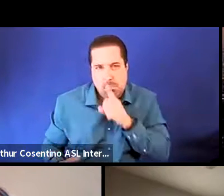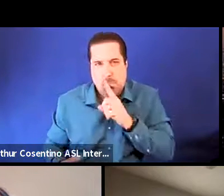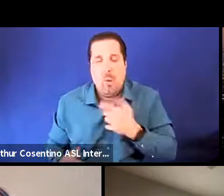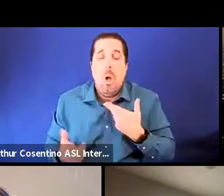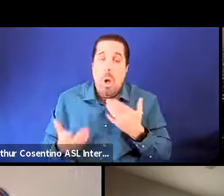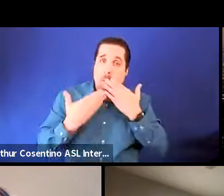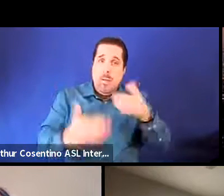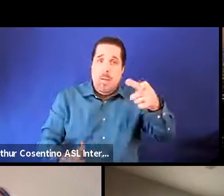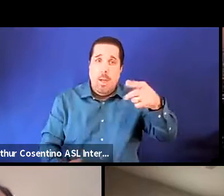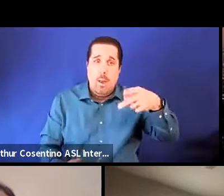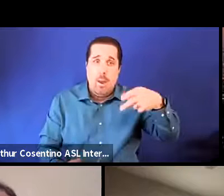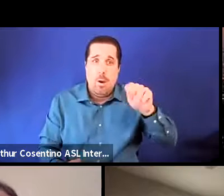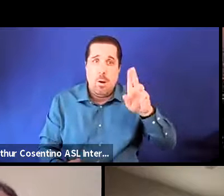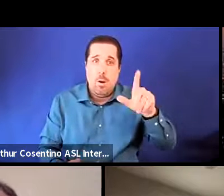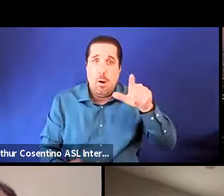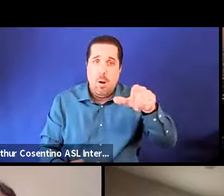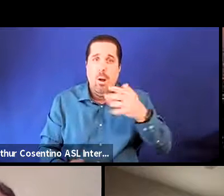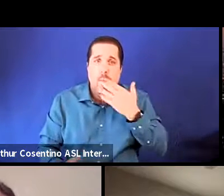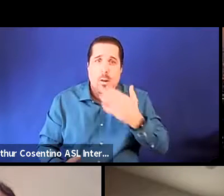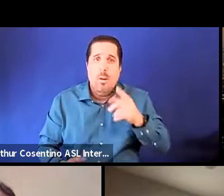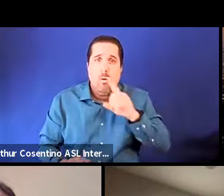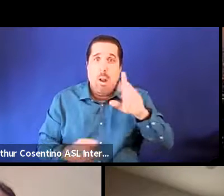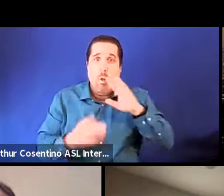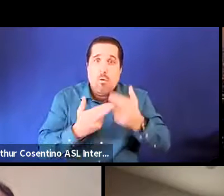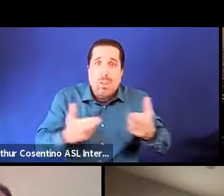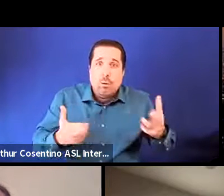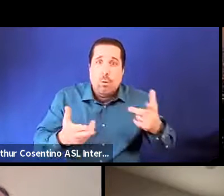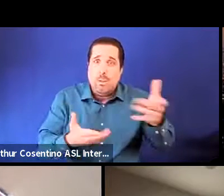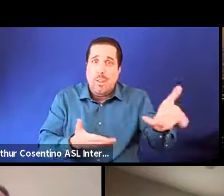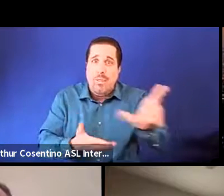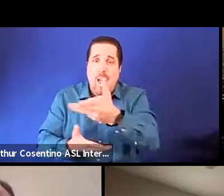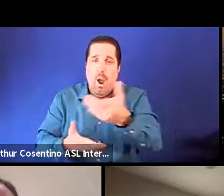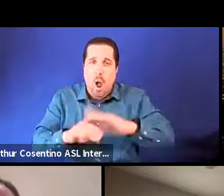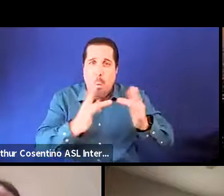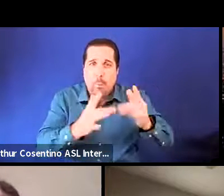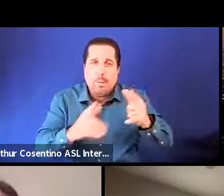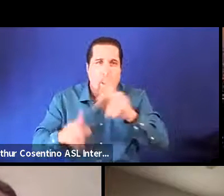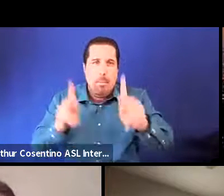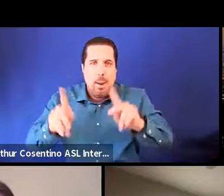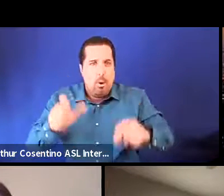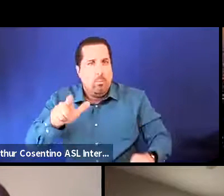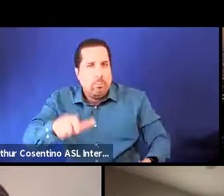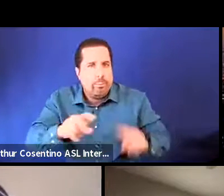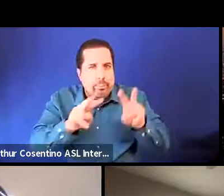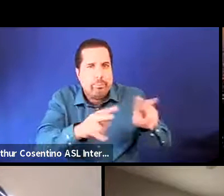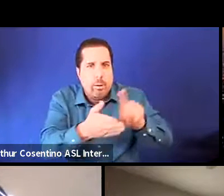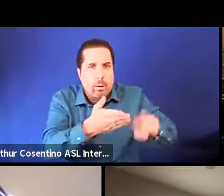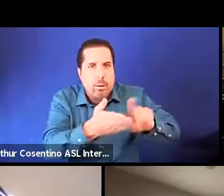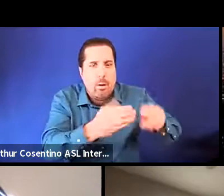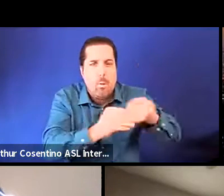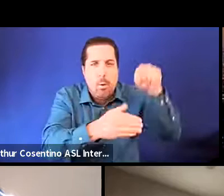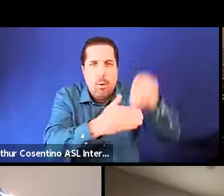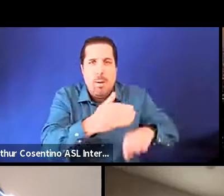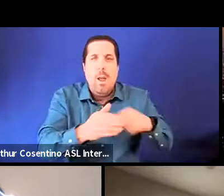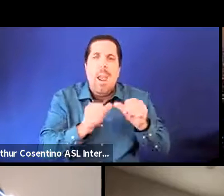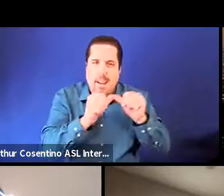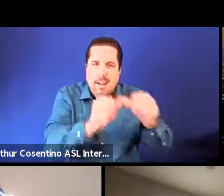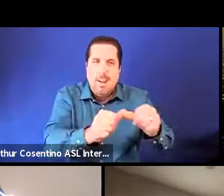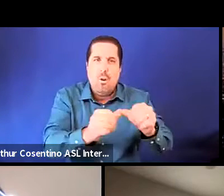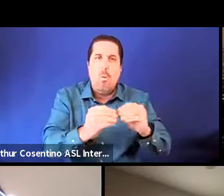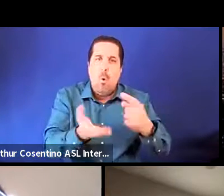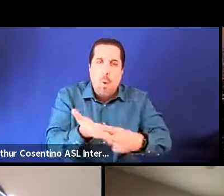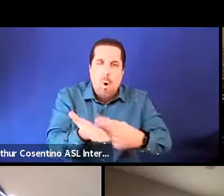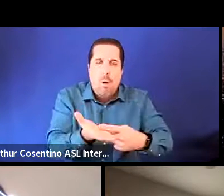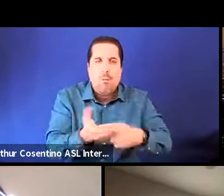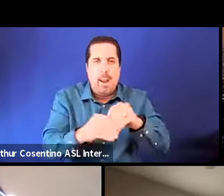think we're trying to put the resources out there. We'll have the stuff on websites, and so folks can do this and also continue the conversations in the communities that you're